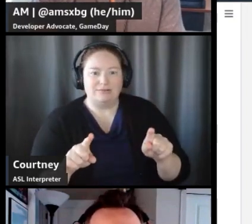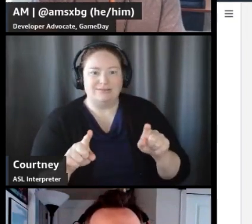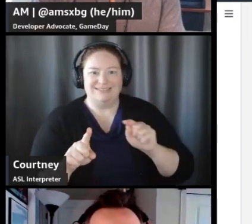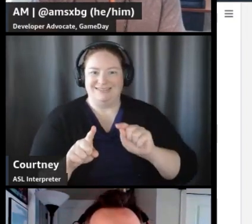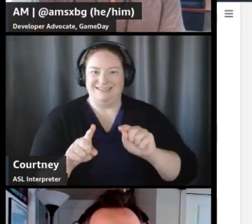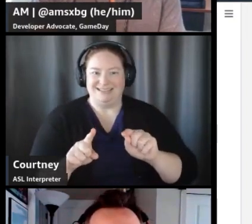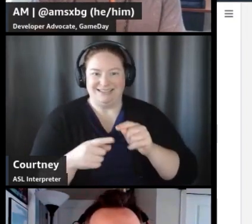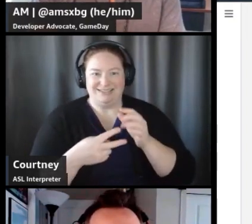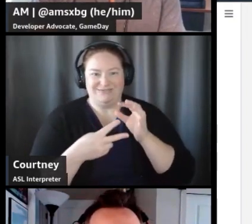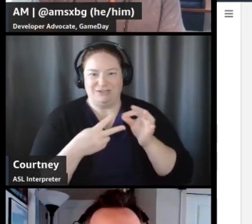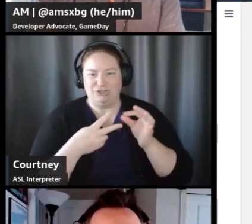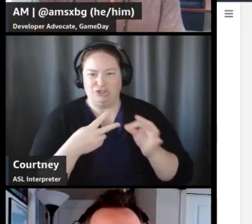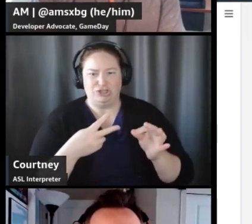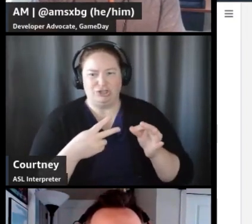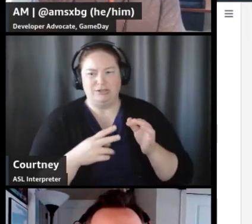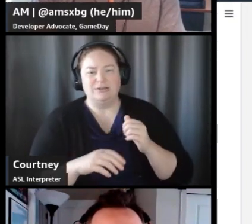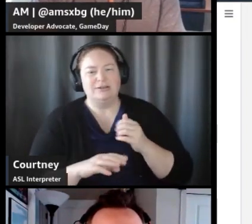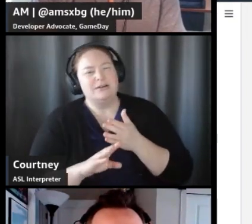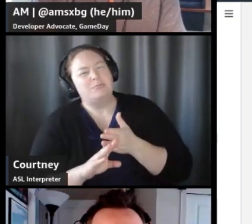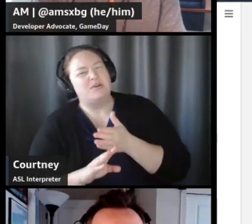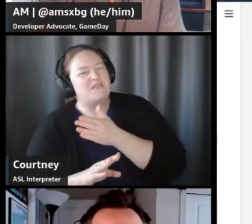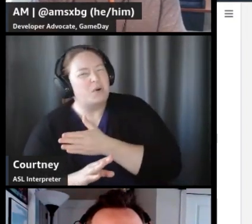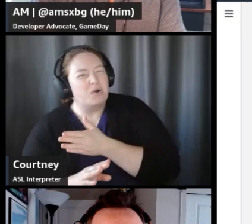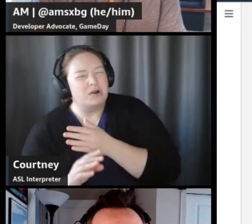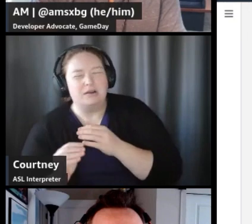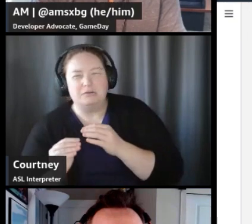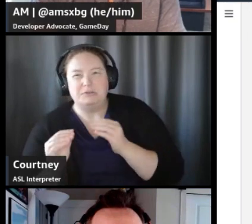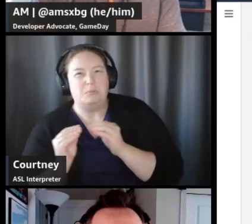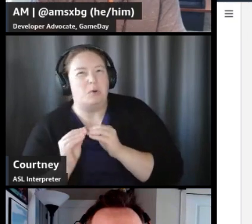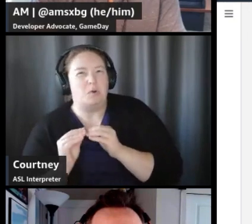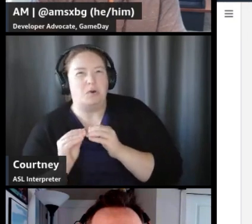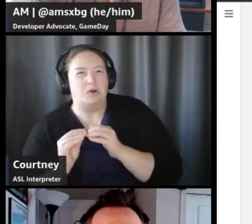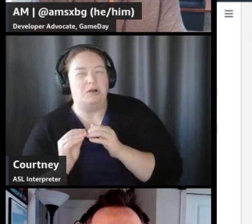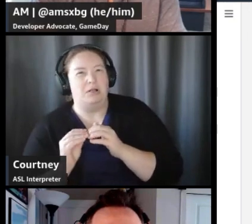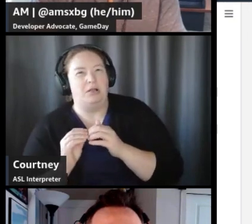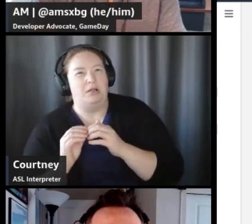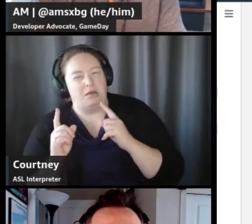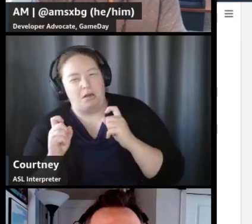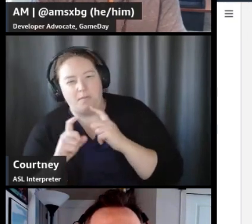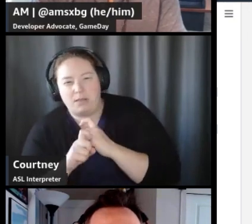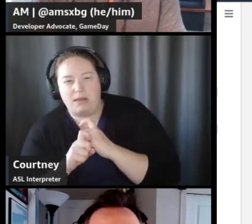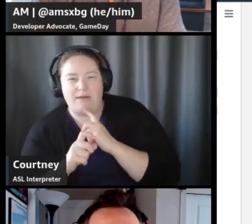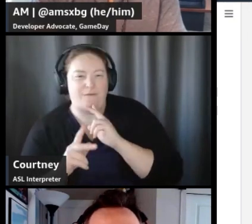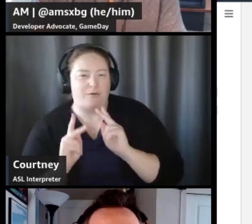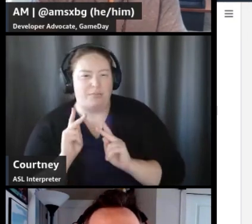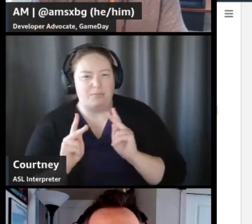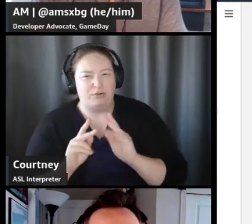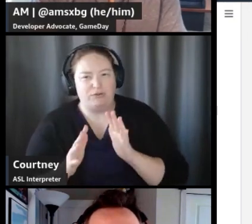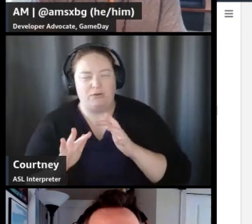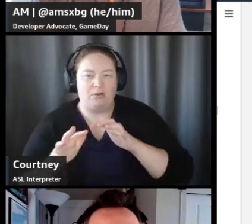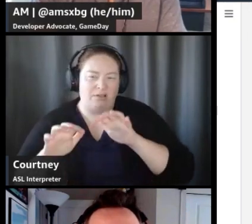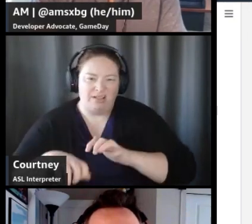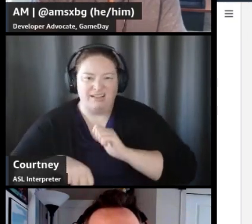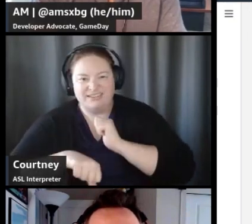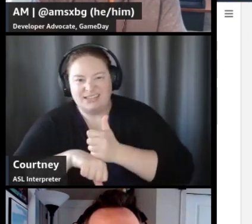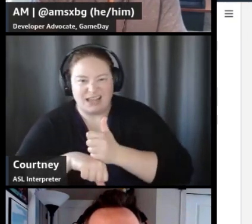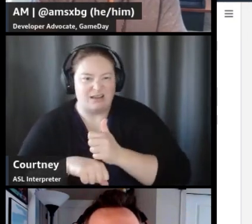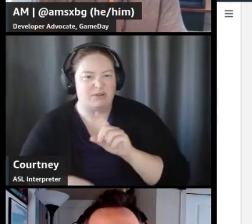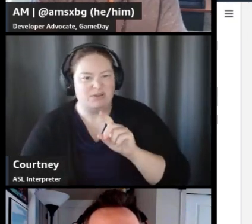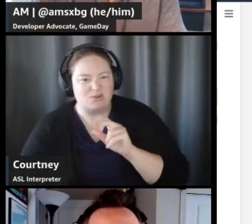feature. Earlier, it was probably a lot more cumbersome for people to sort of get a handle of what they wanted to